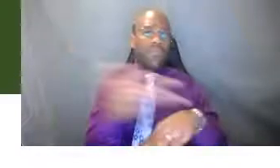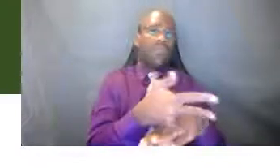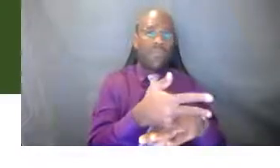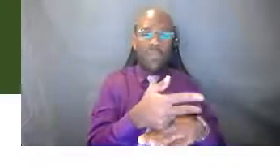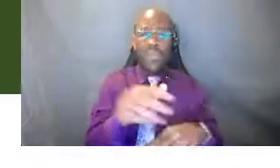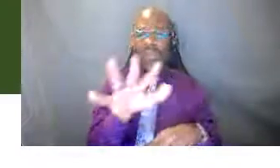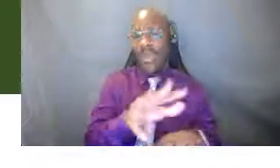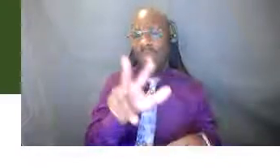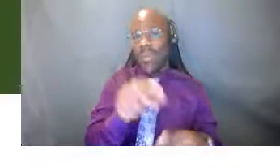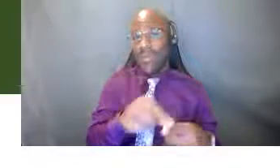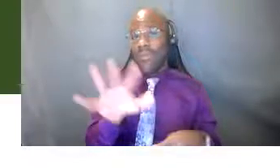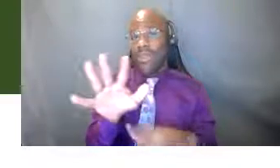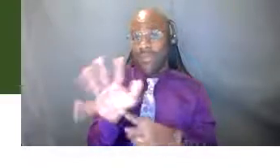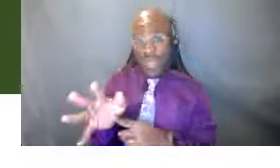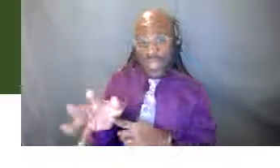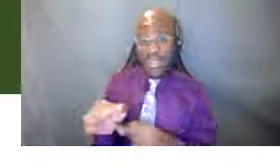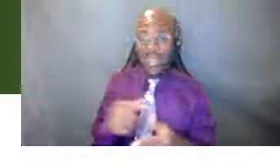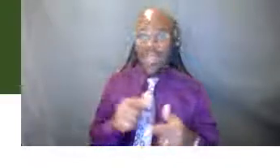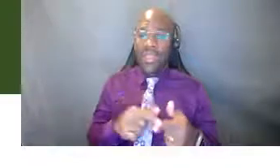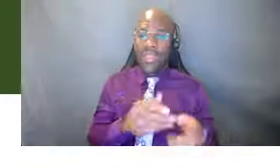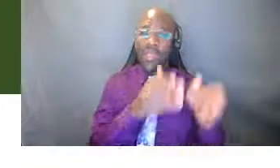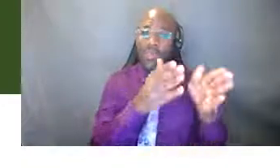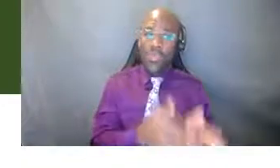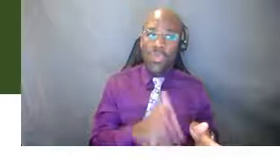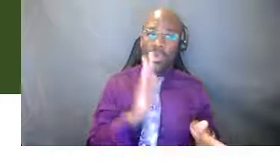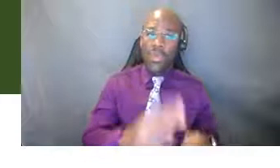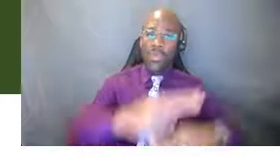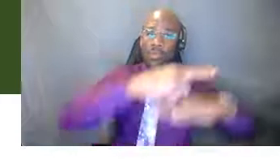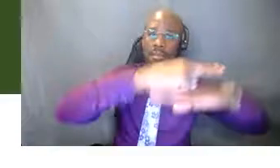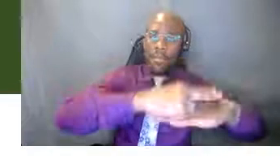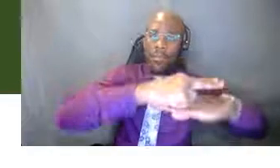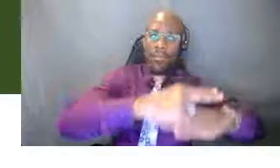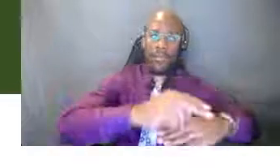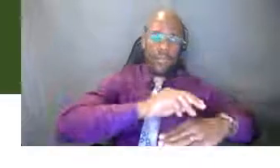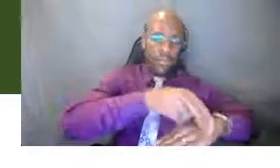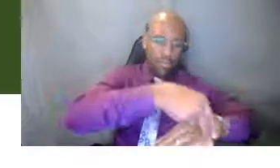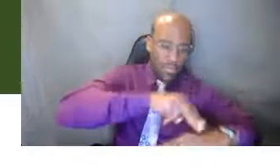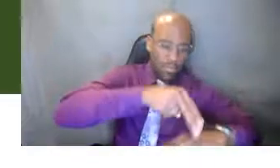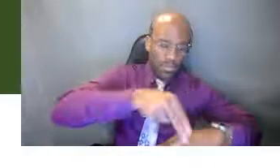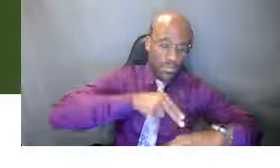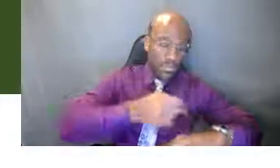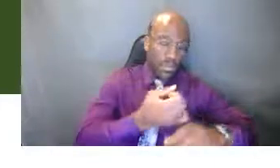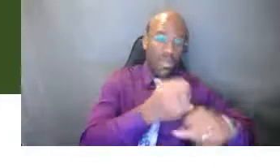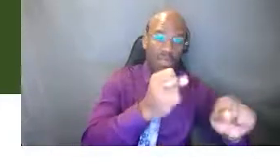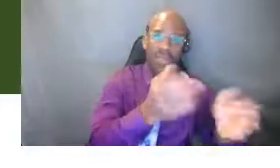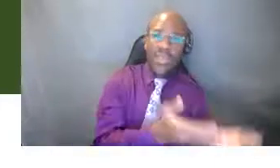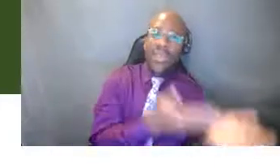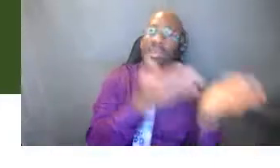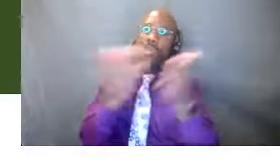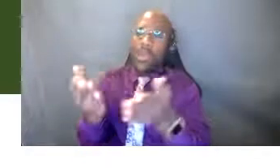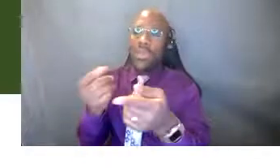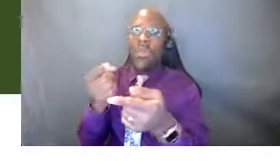and the individual will be safely transported to a local hospital for treatment. However,